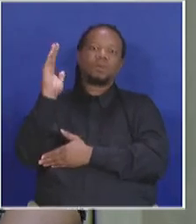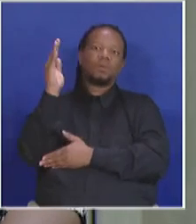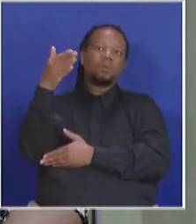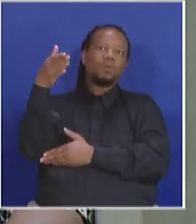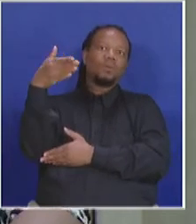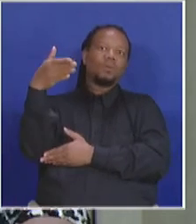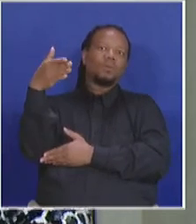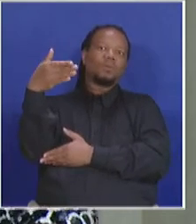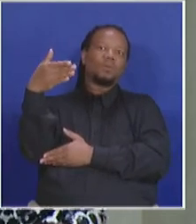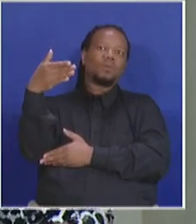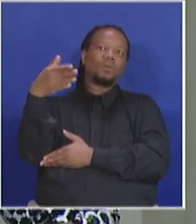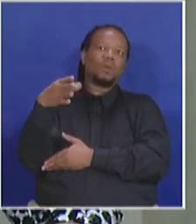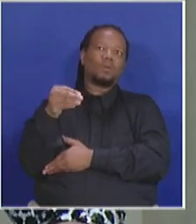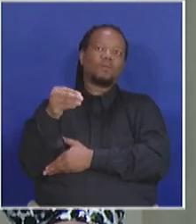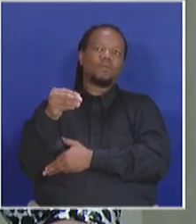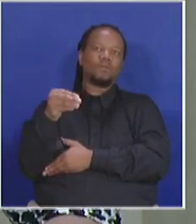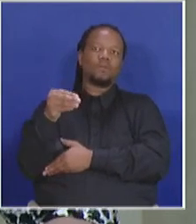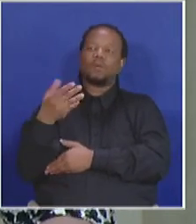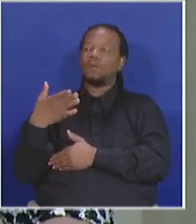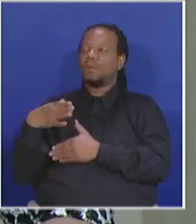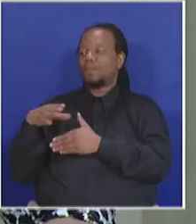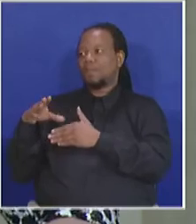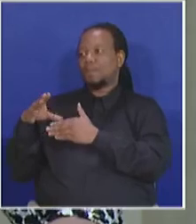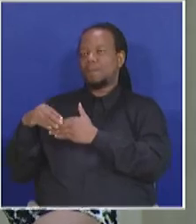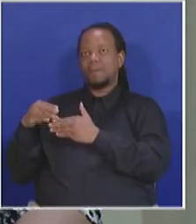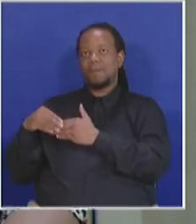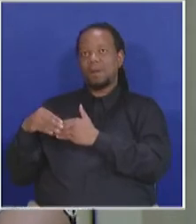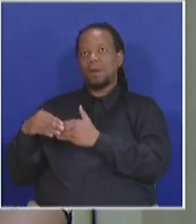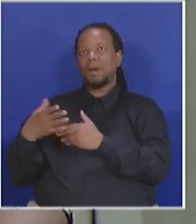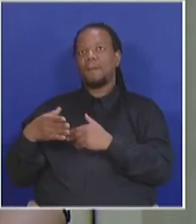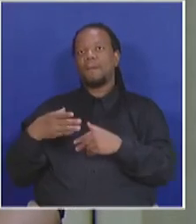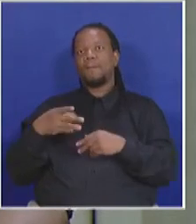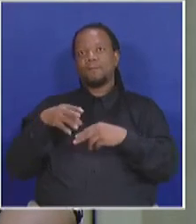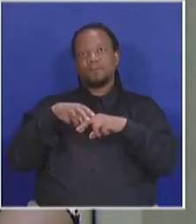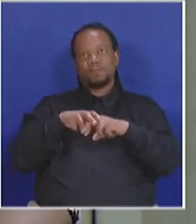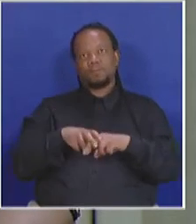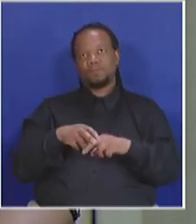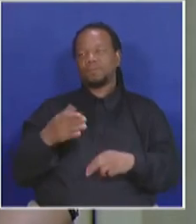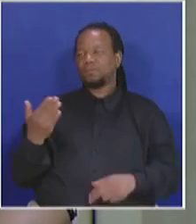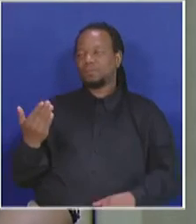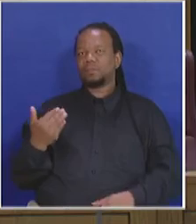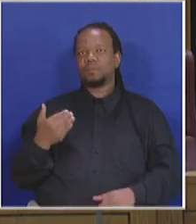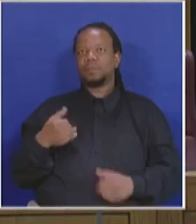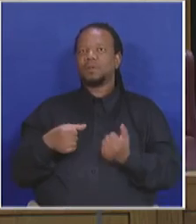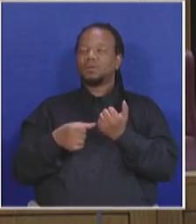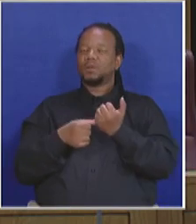is an honourable member on the floor. Please take your seat a while, ma'am. Deputy